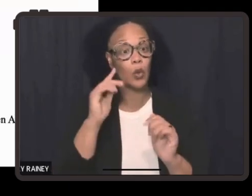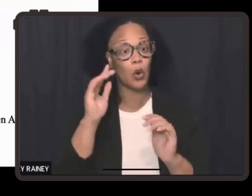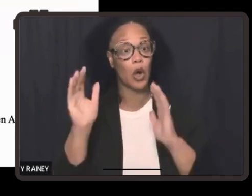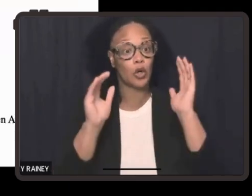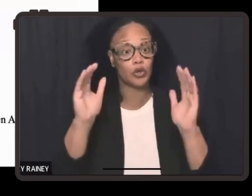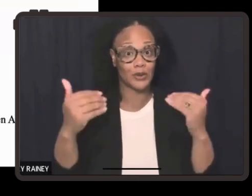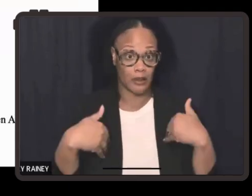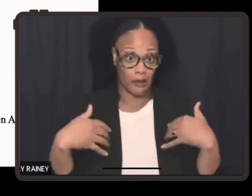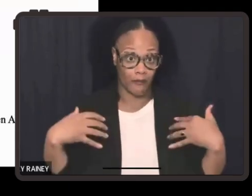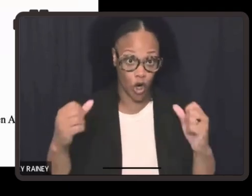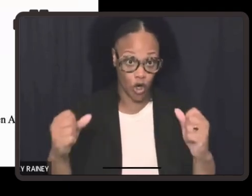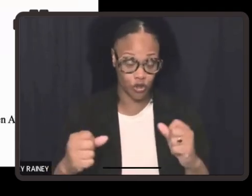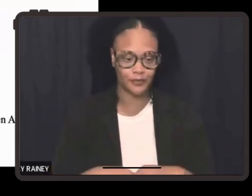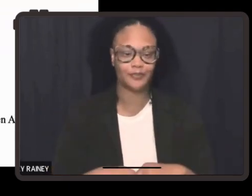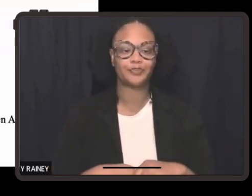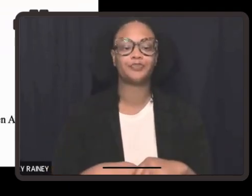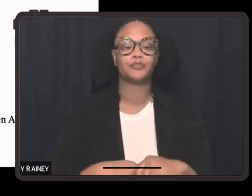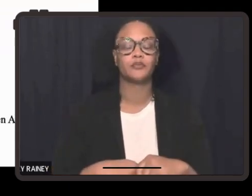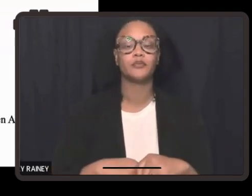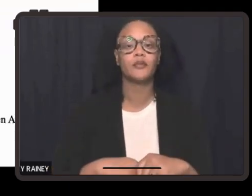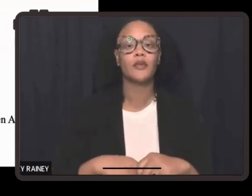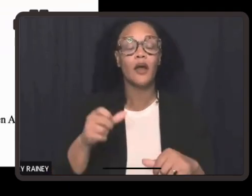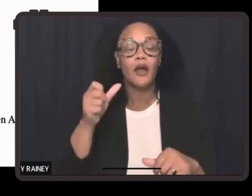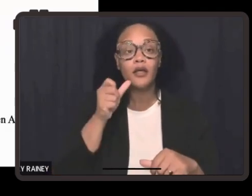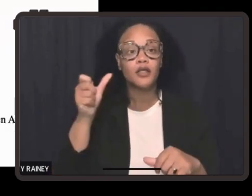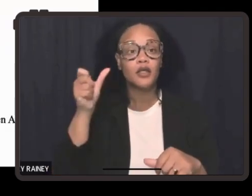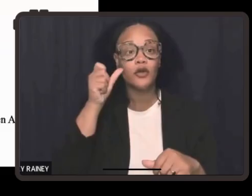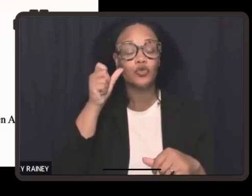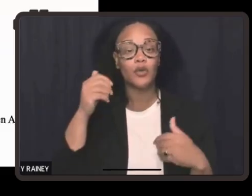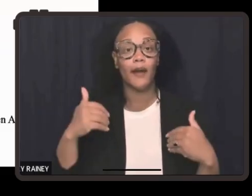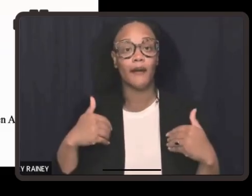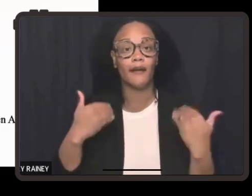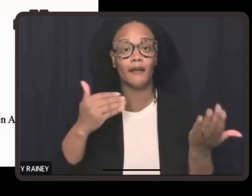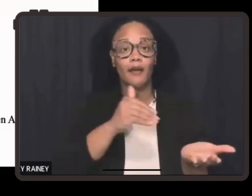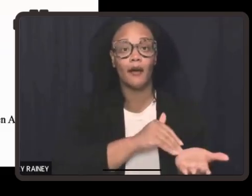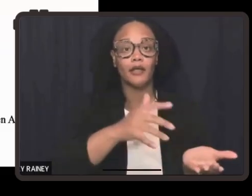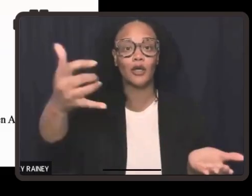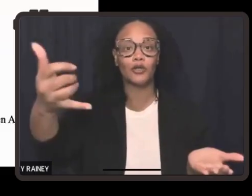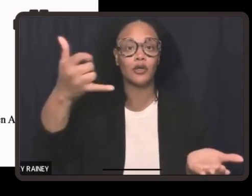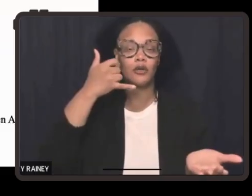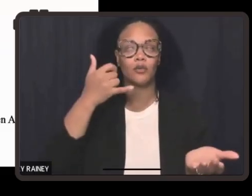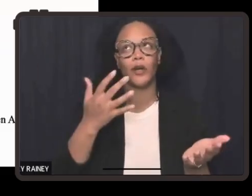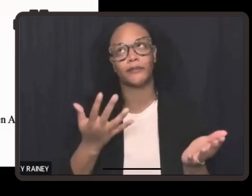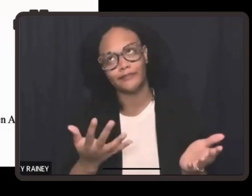a phone call yesterday from a young doctor. He sounded very young.